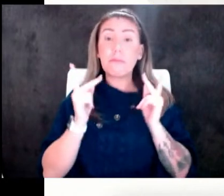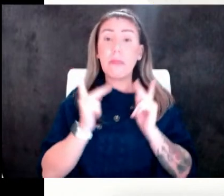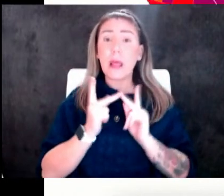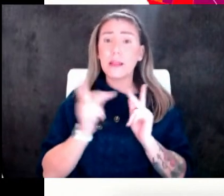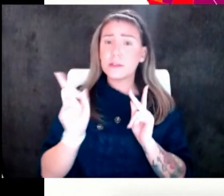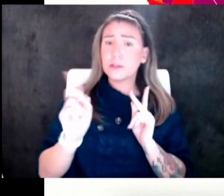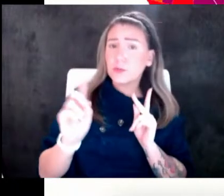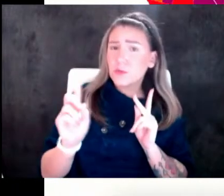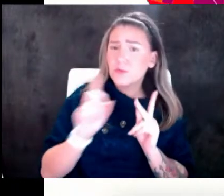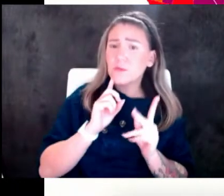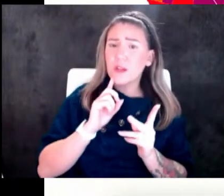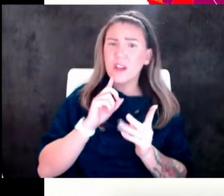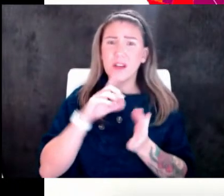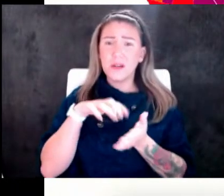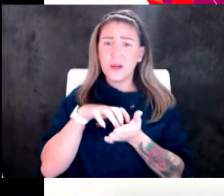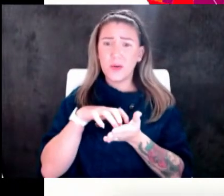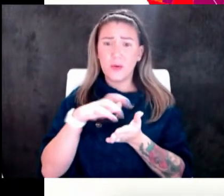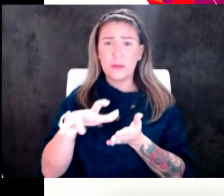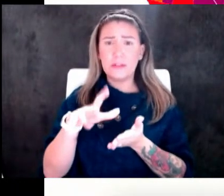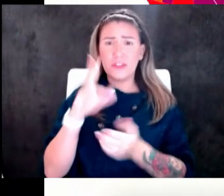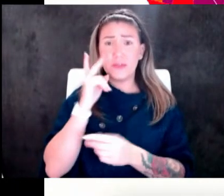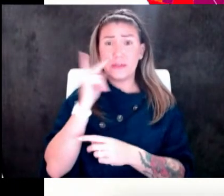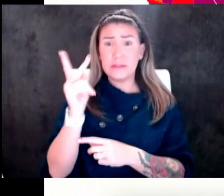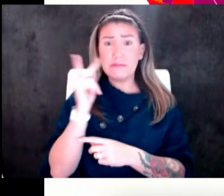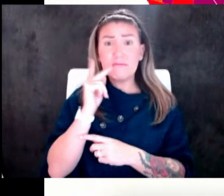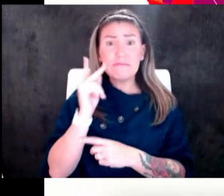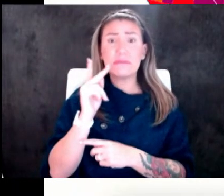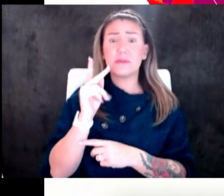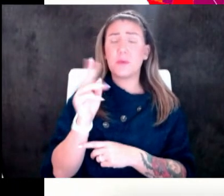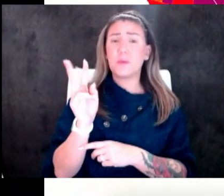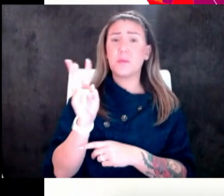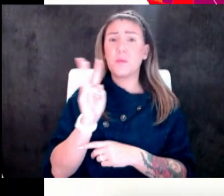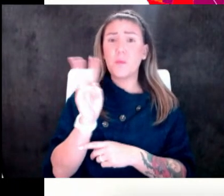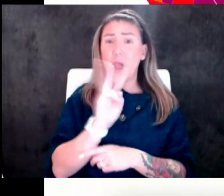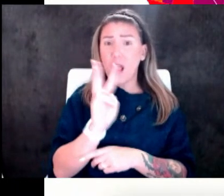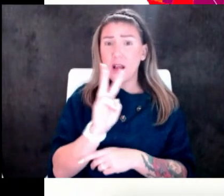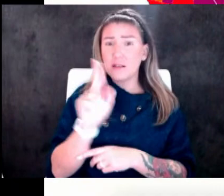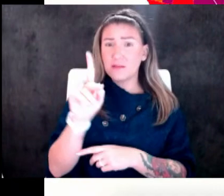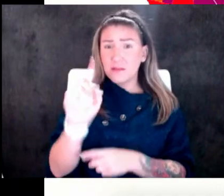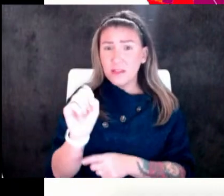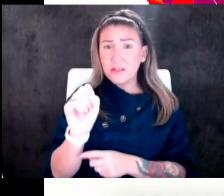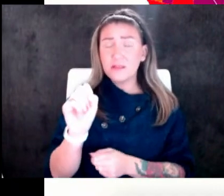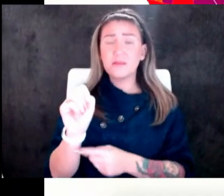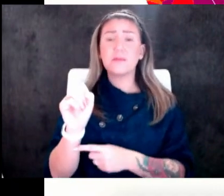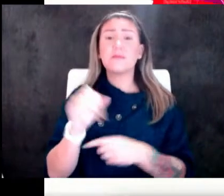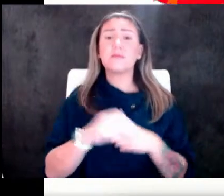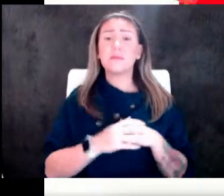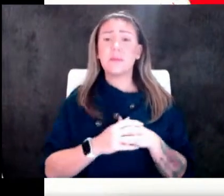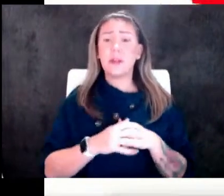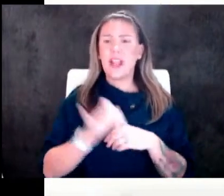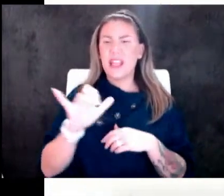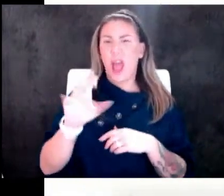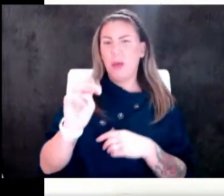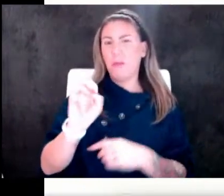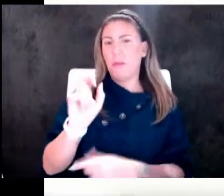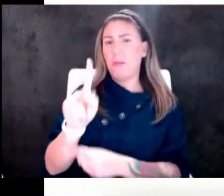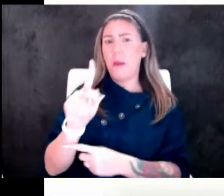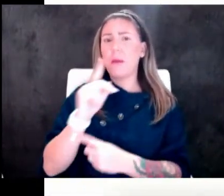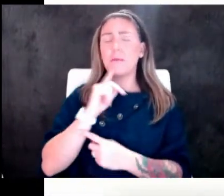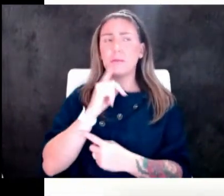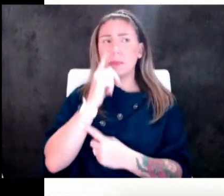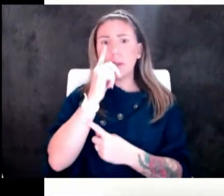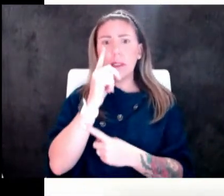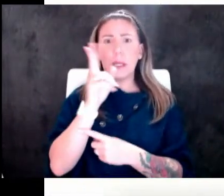more closely. If you look out there at western Kansas, it's difficult. And you look at this part of the map, this is kind of the map where we think you have the highest levels